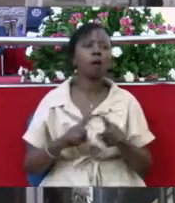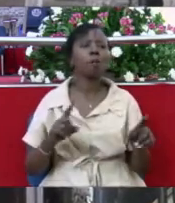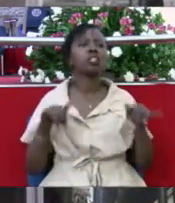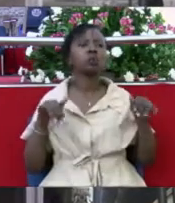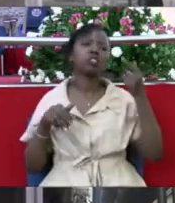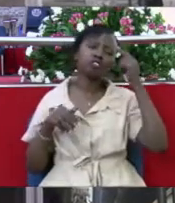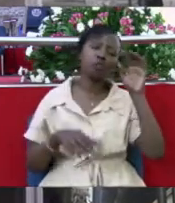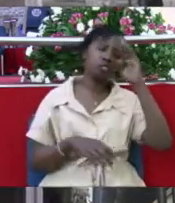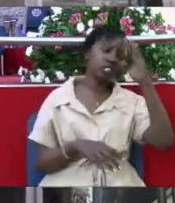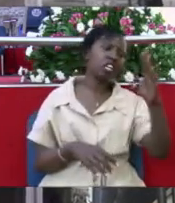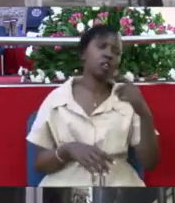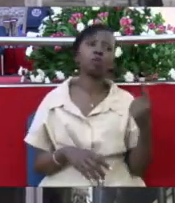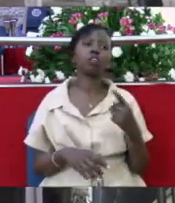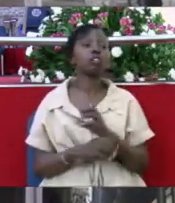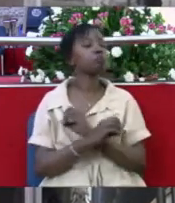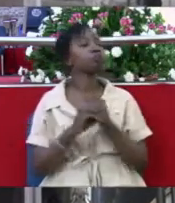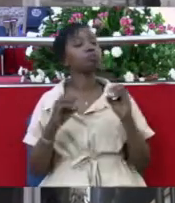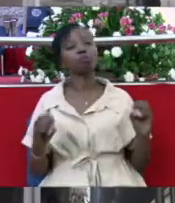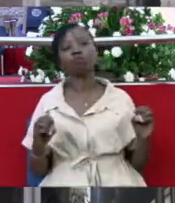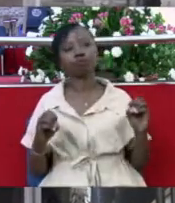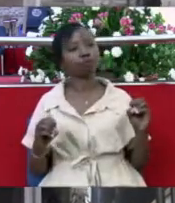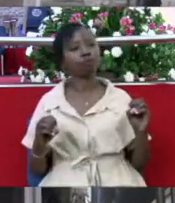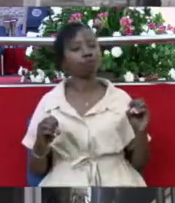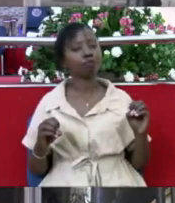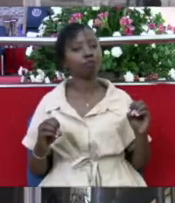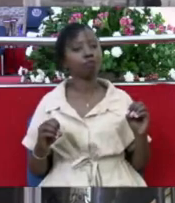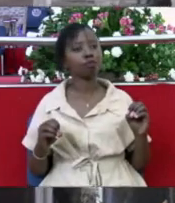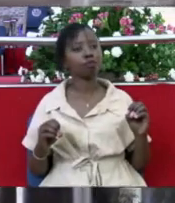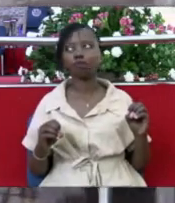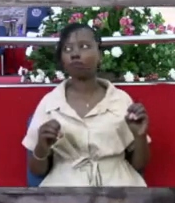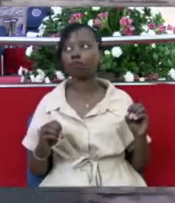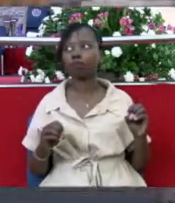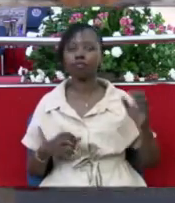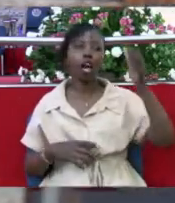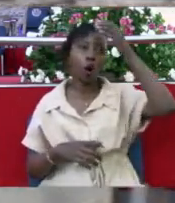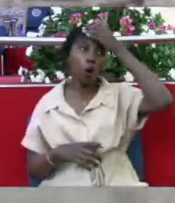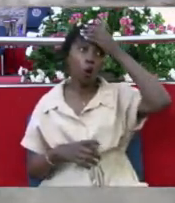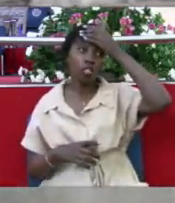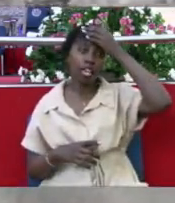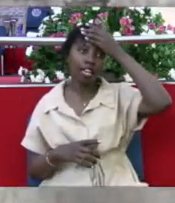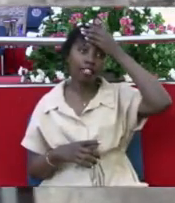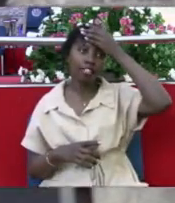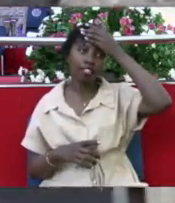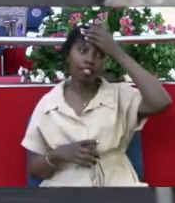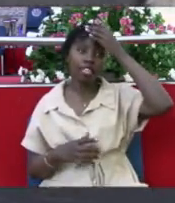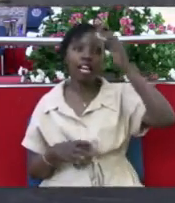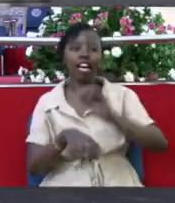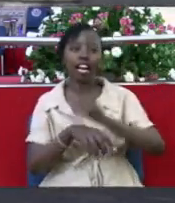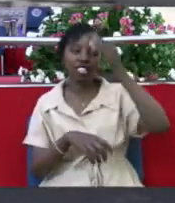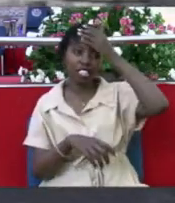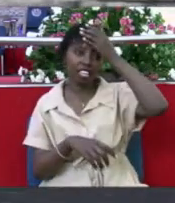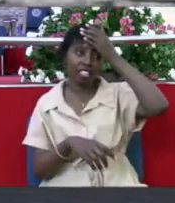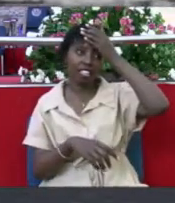Usikue muumini ambaye anangojea Jumapili ili andiko liweze. Hold your head like this. Hold your head like this. Oh, shikilia kichwa chako hivi. Tell